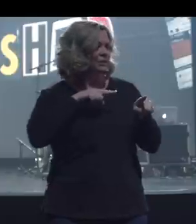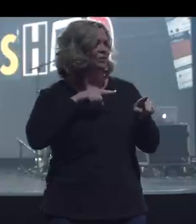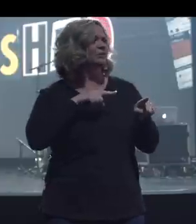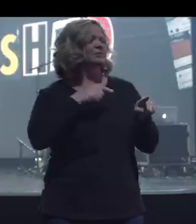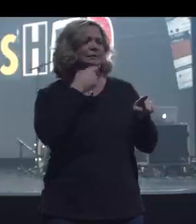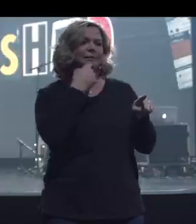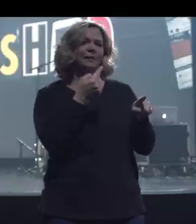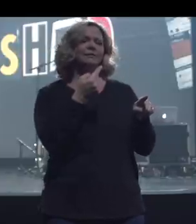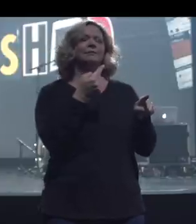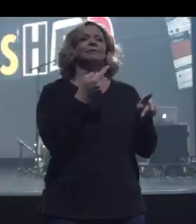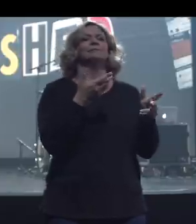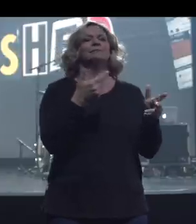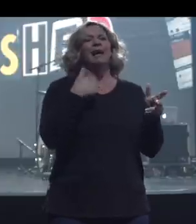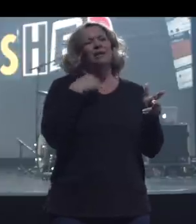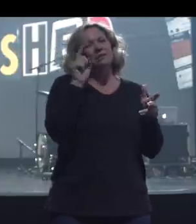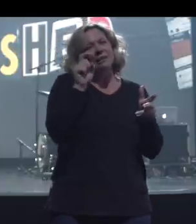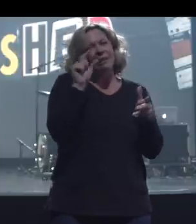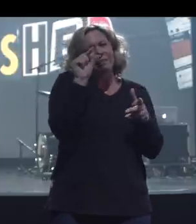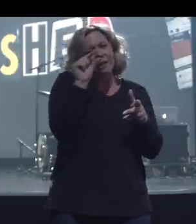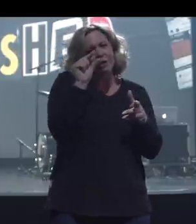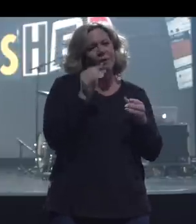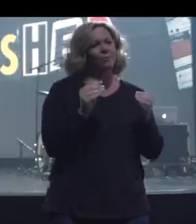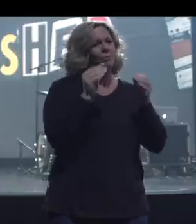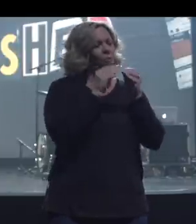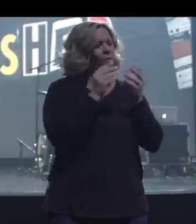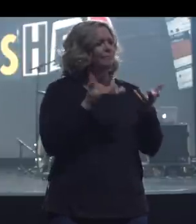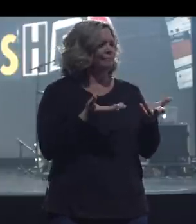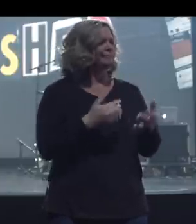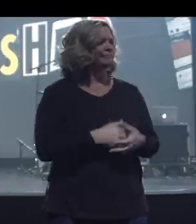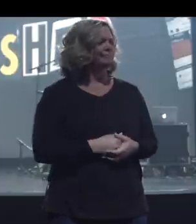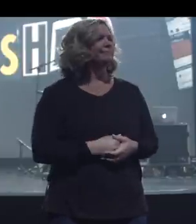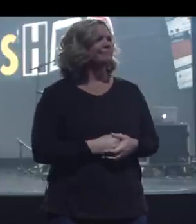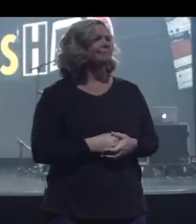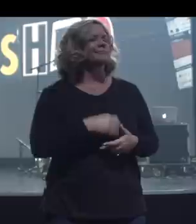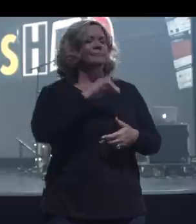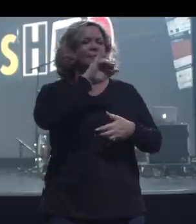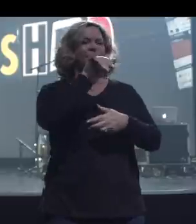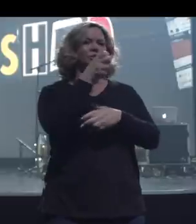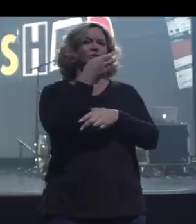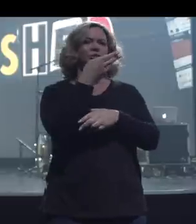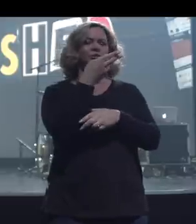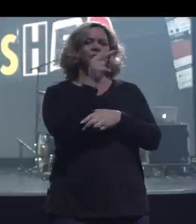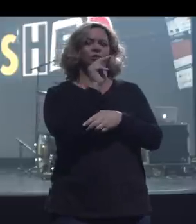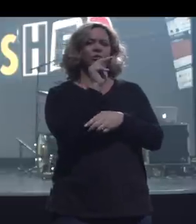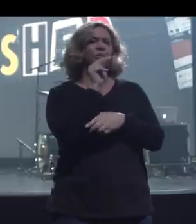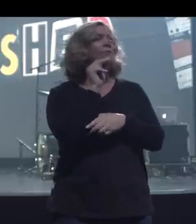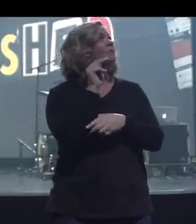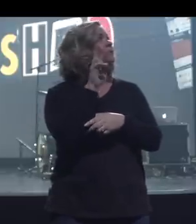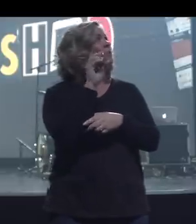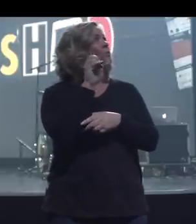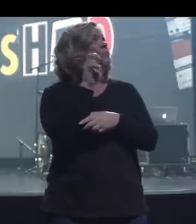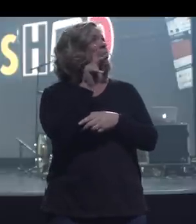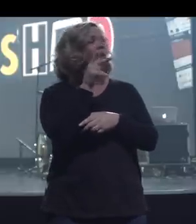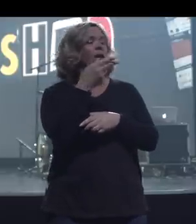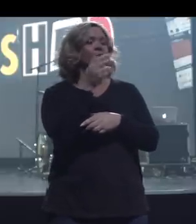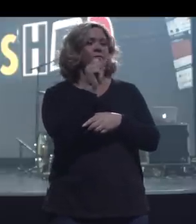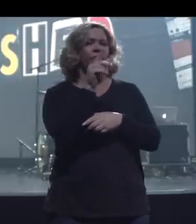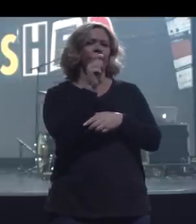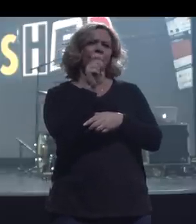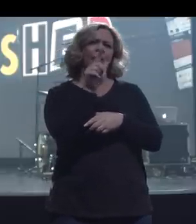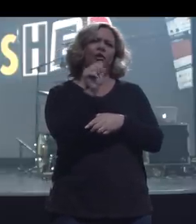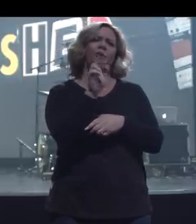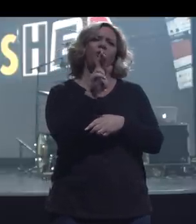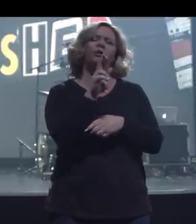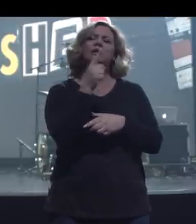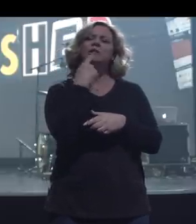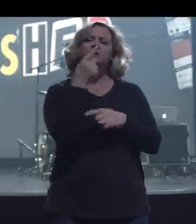just need a little bit more. Even John D. Rockefeller, one of the top three richest men in the history of the world, when